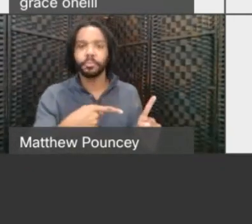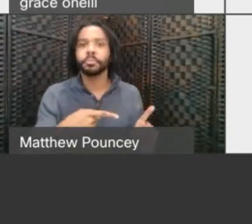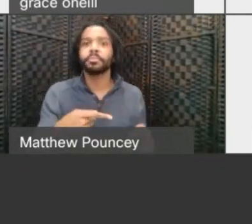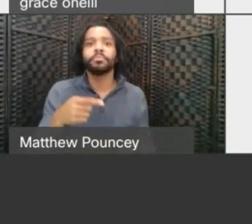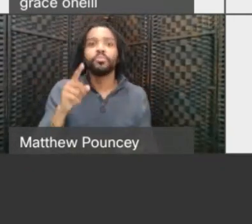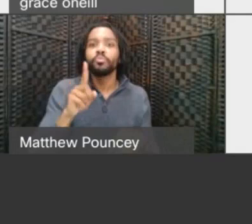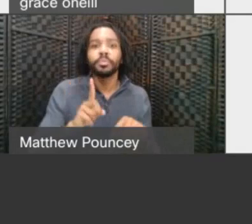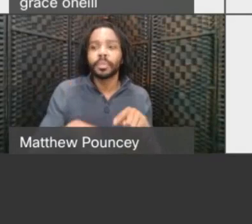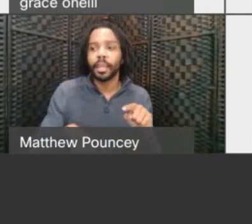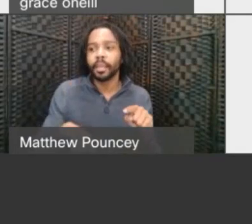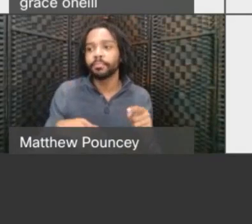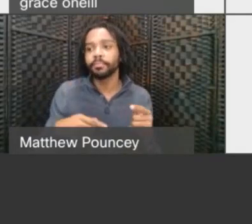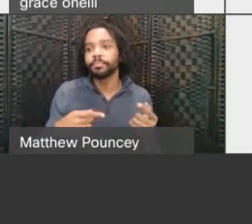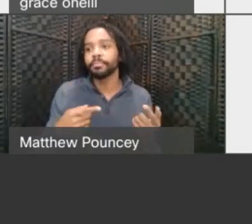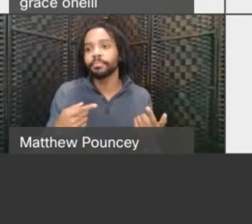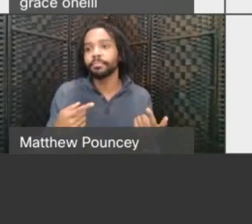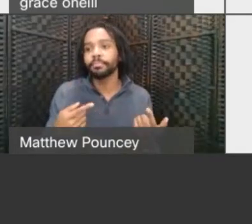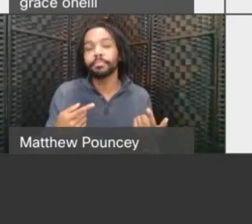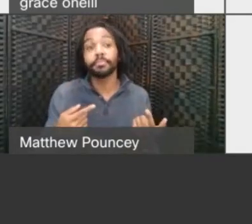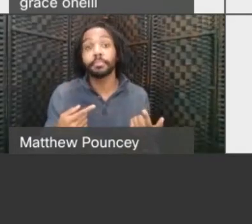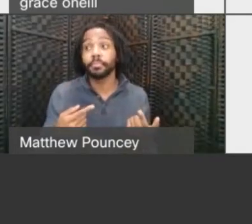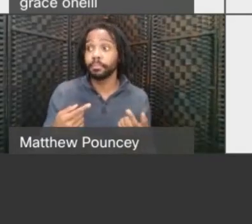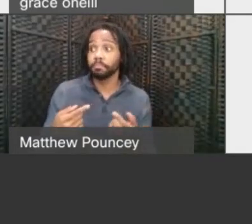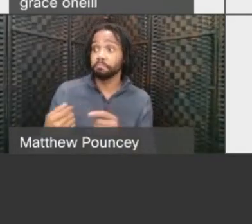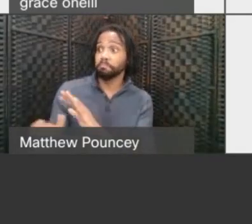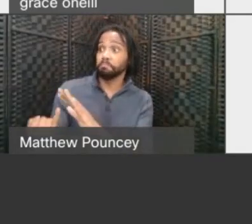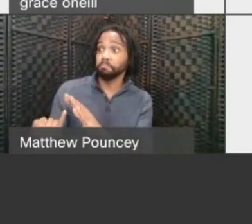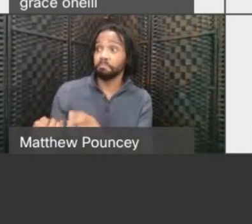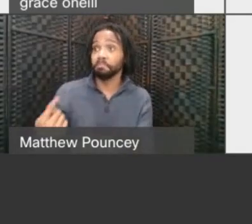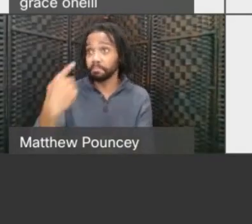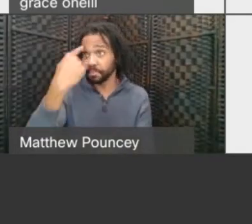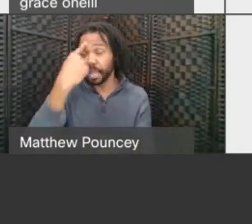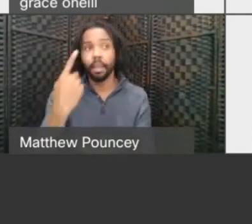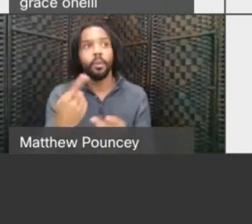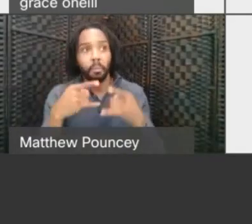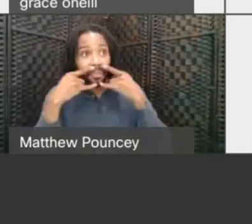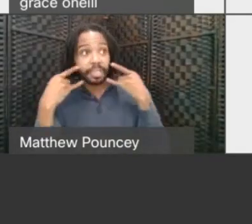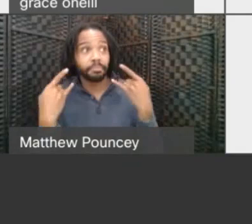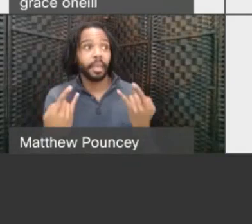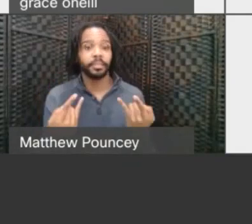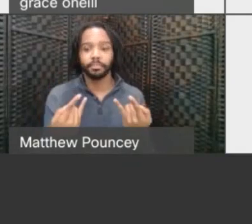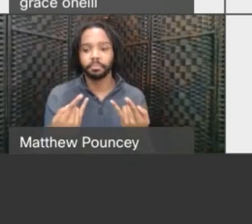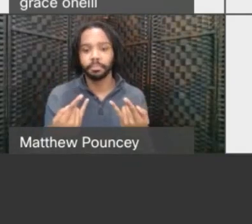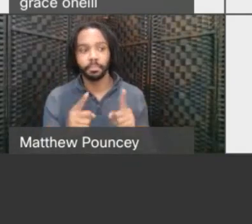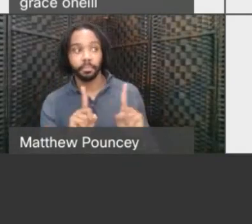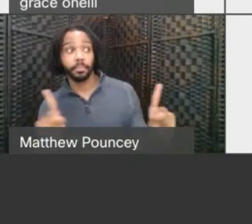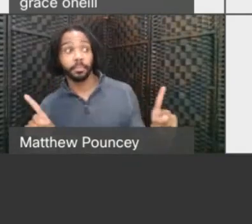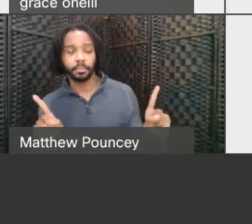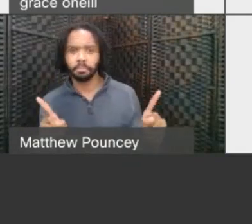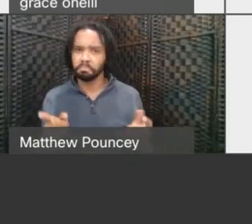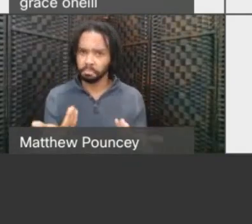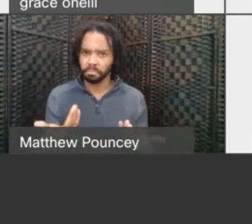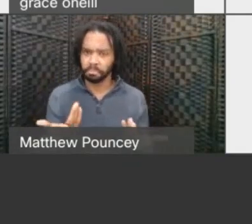discontinue transmission-based precautions earlier than if a symptom-based strategy was used. And so if a person does not meet